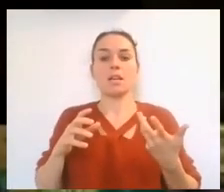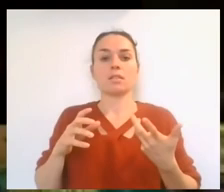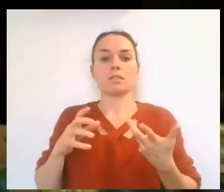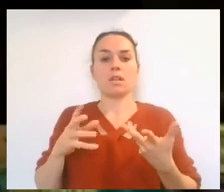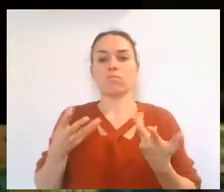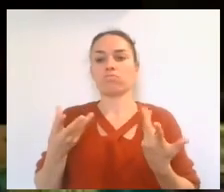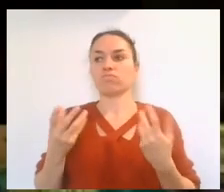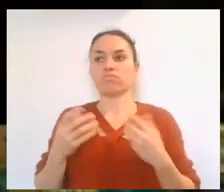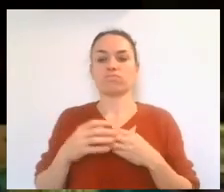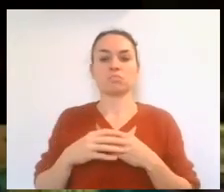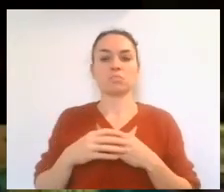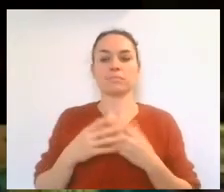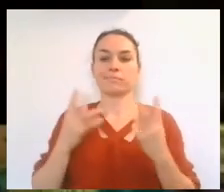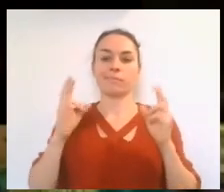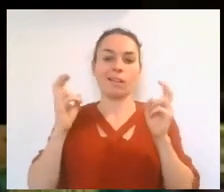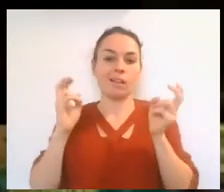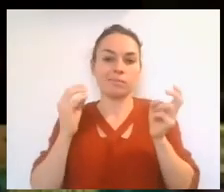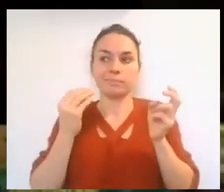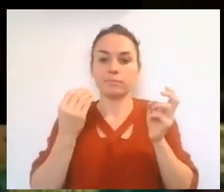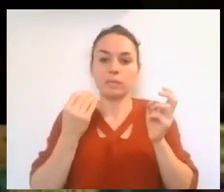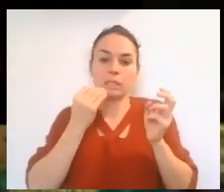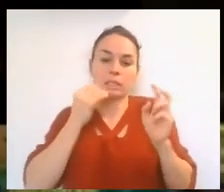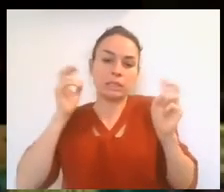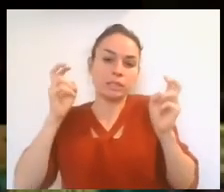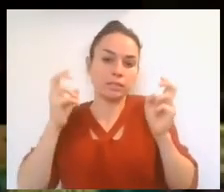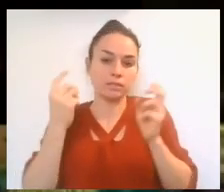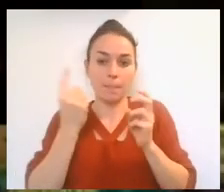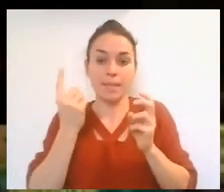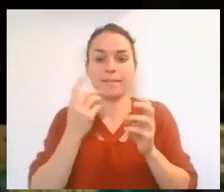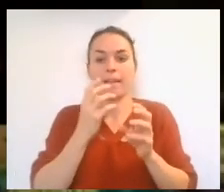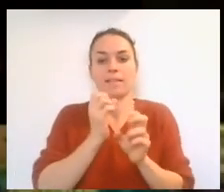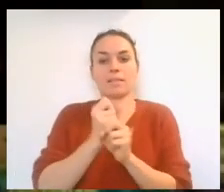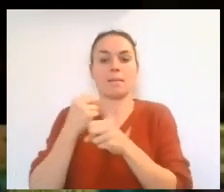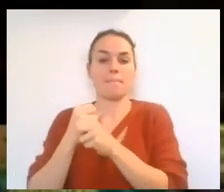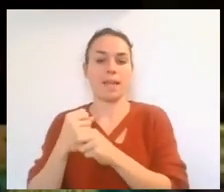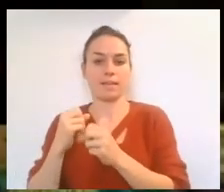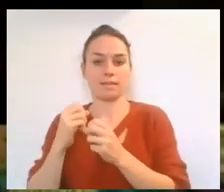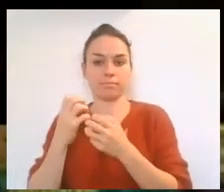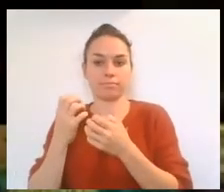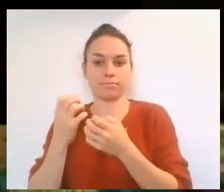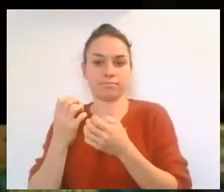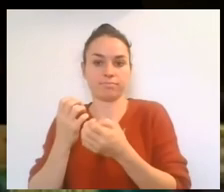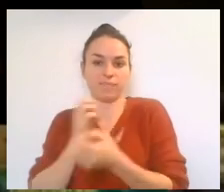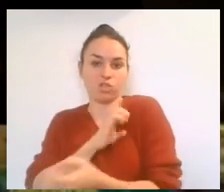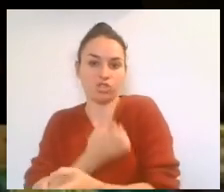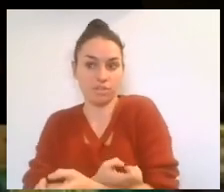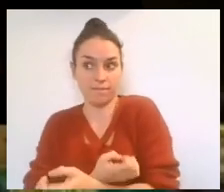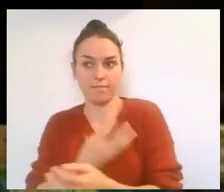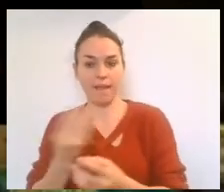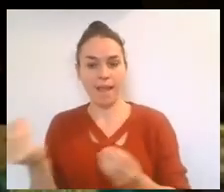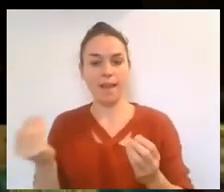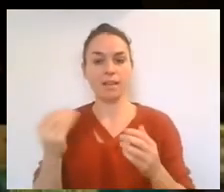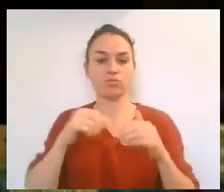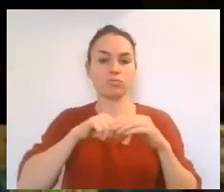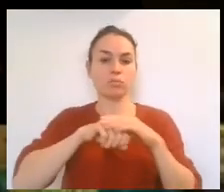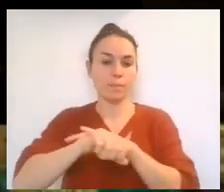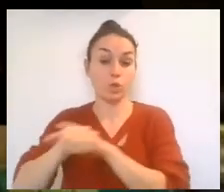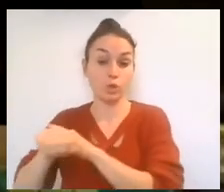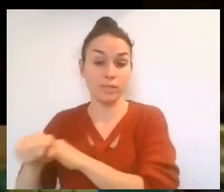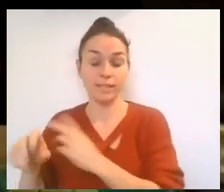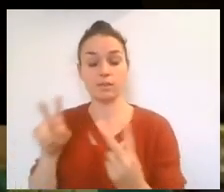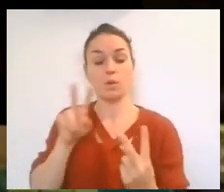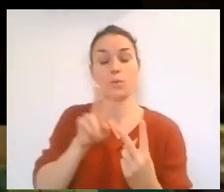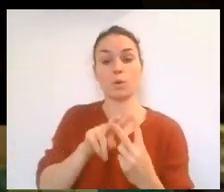intakes something and creates energy, and it reproduces. So those two attributes, reproduction